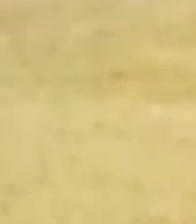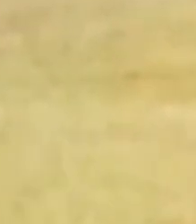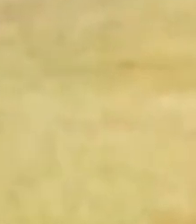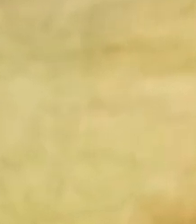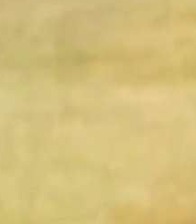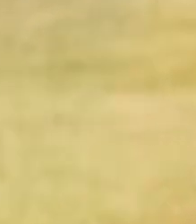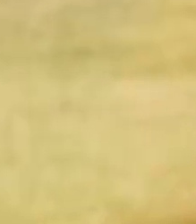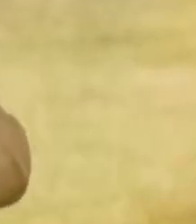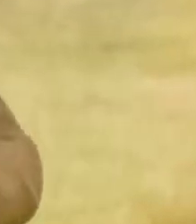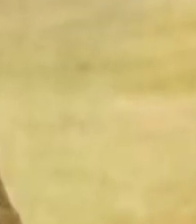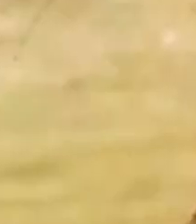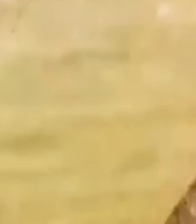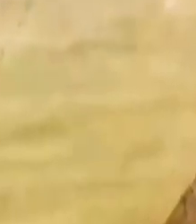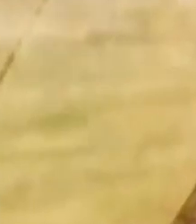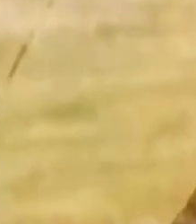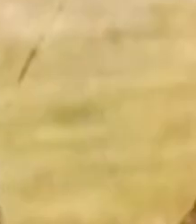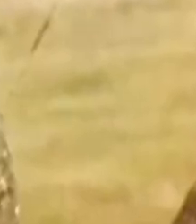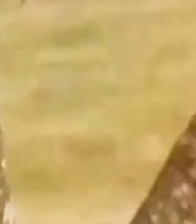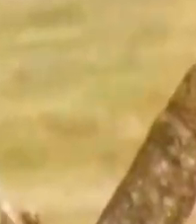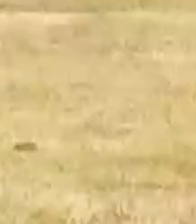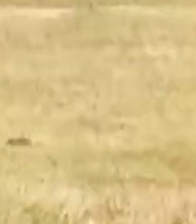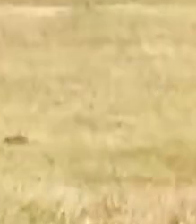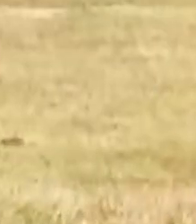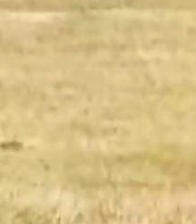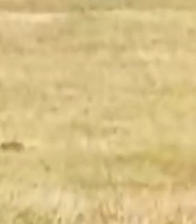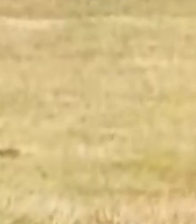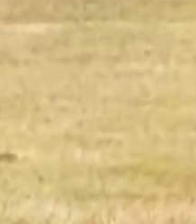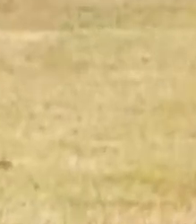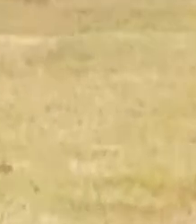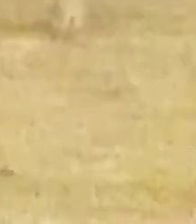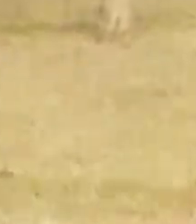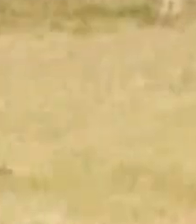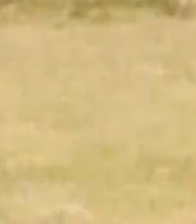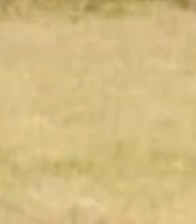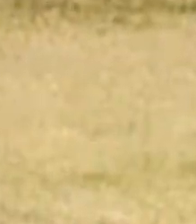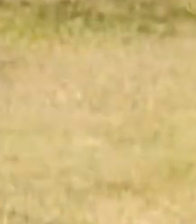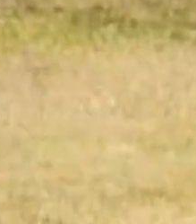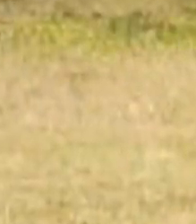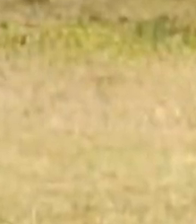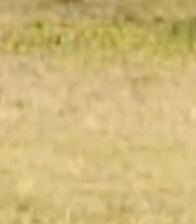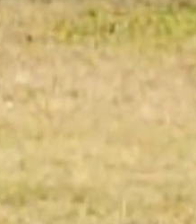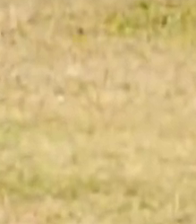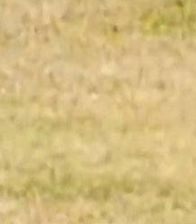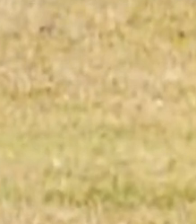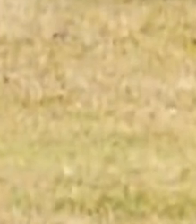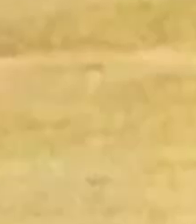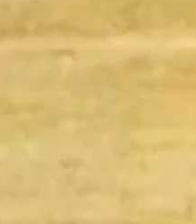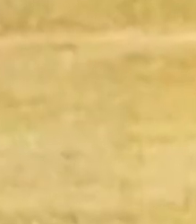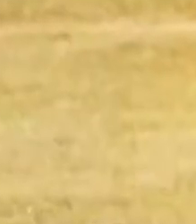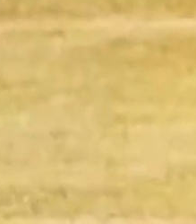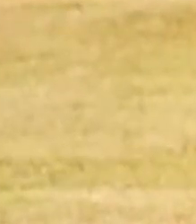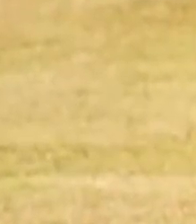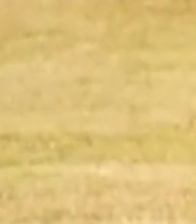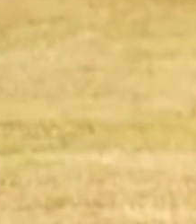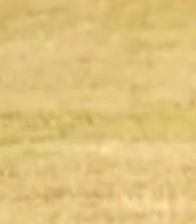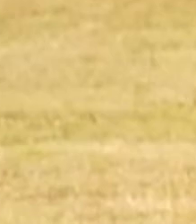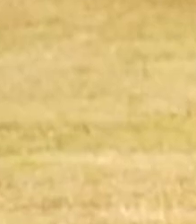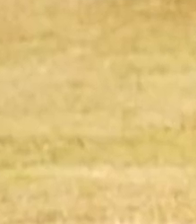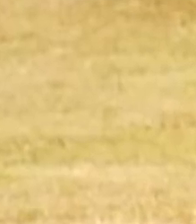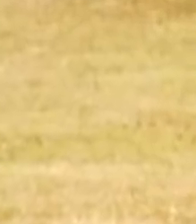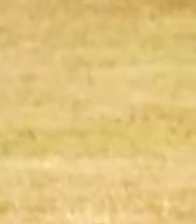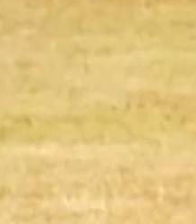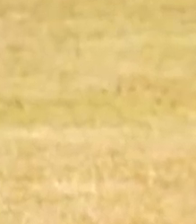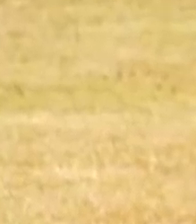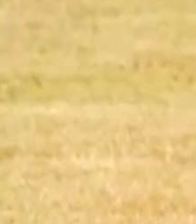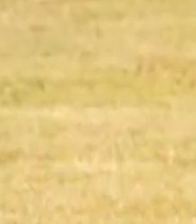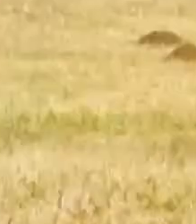of anything, capability which is defined by anything good that you can do. Doing which is defined by taking an action.